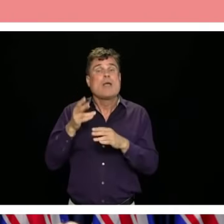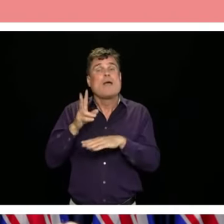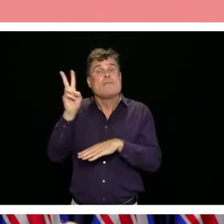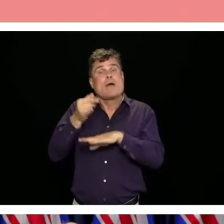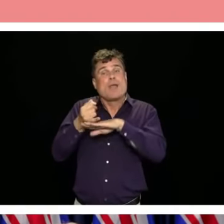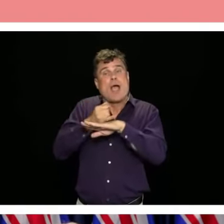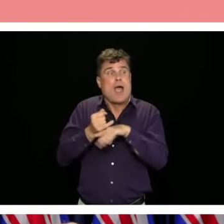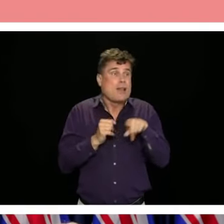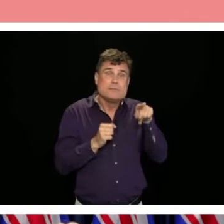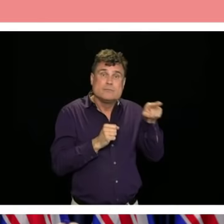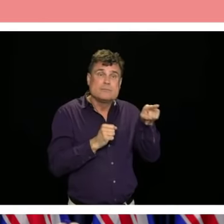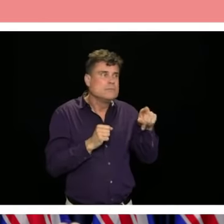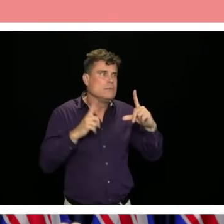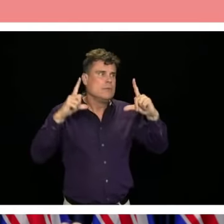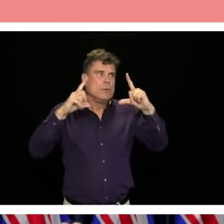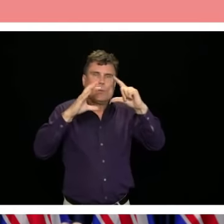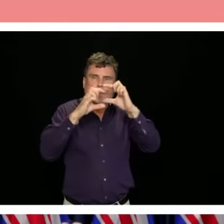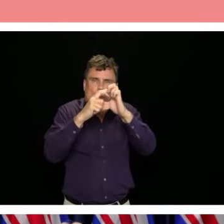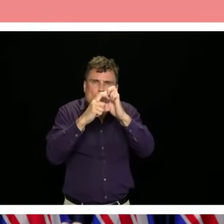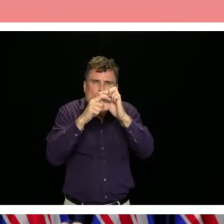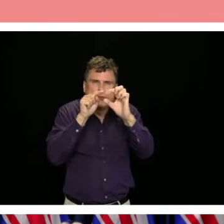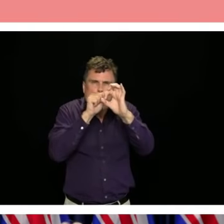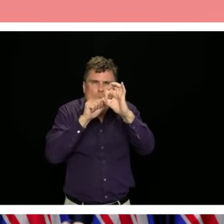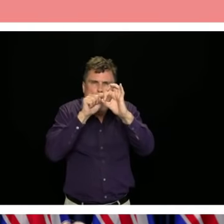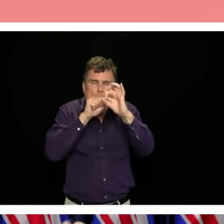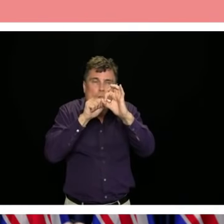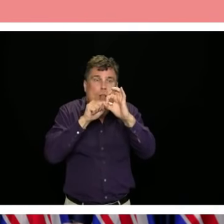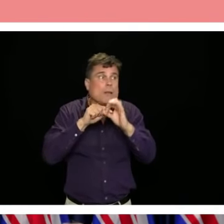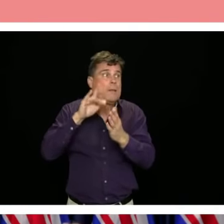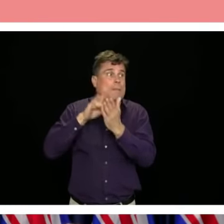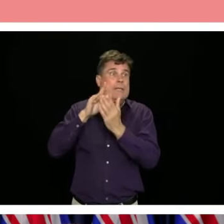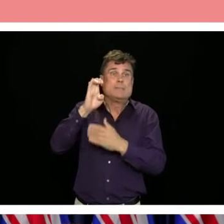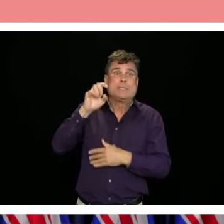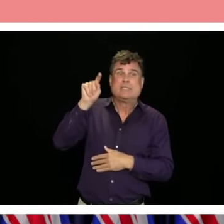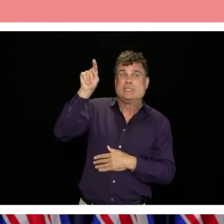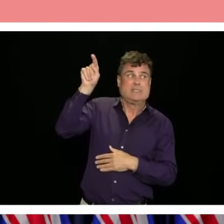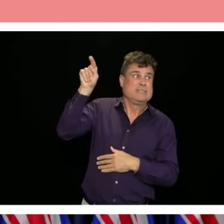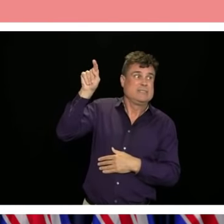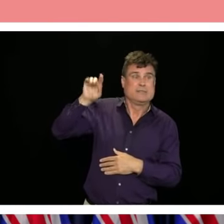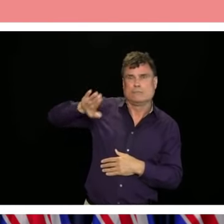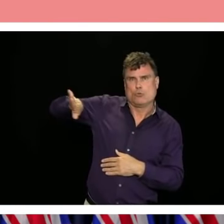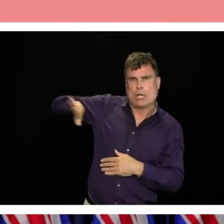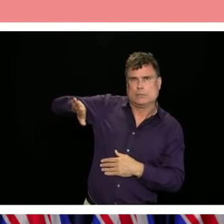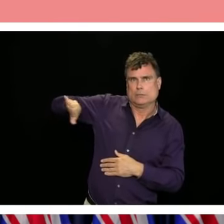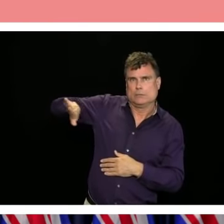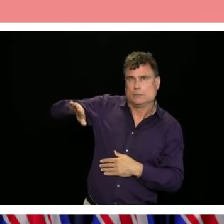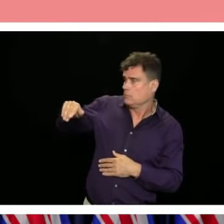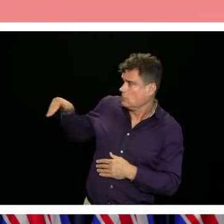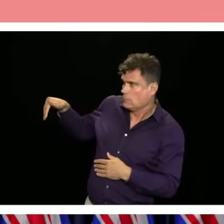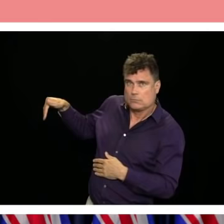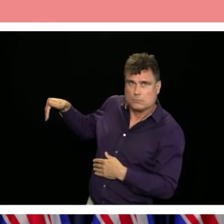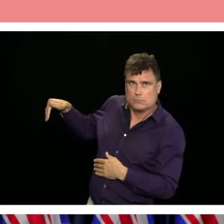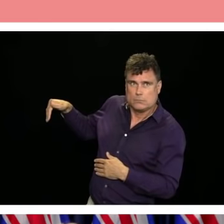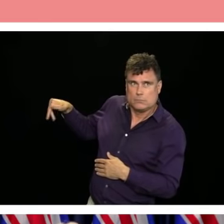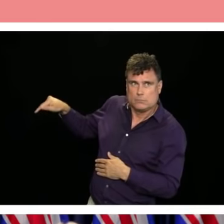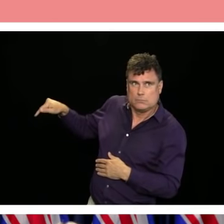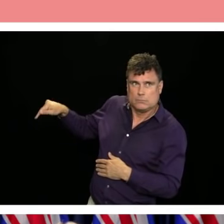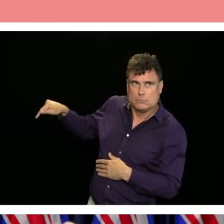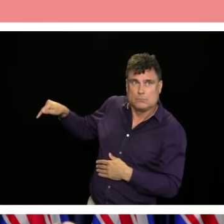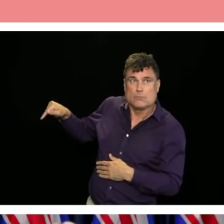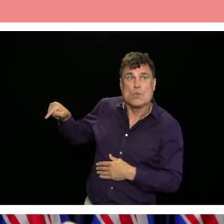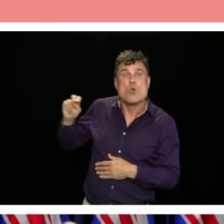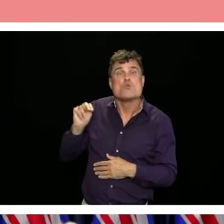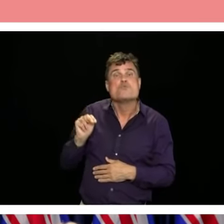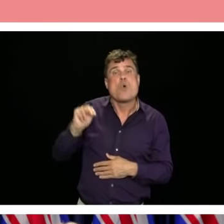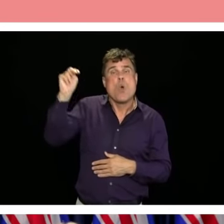people coming in with the virus back and forth across Washington State seeded some of the outbreaks in Vancouver Coastal. And in other parts